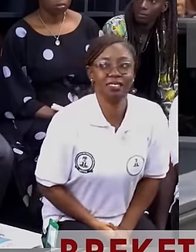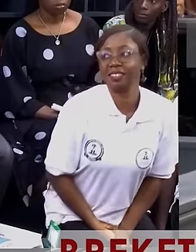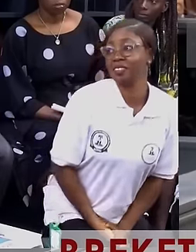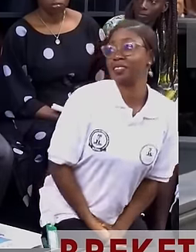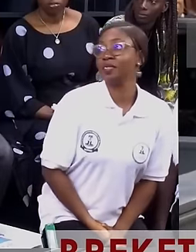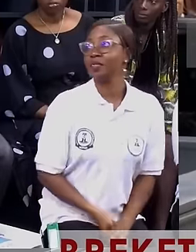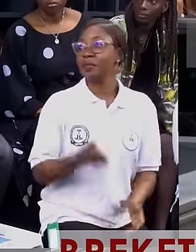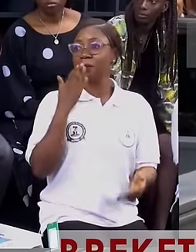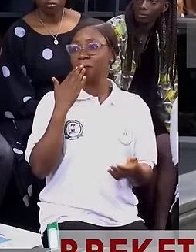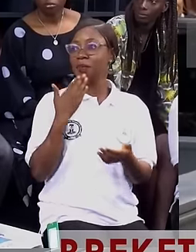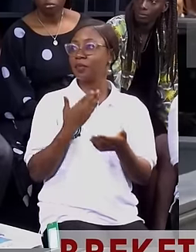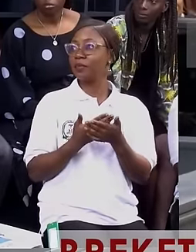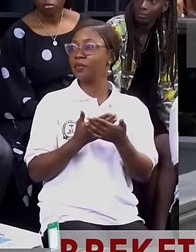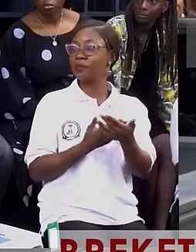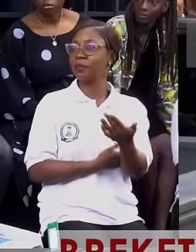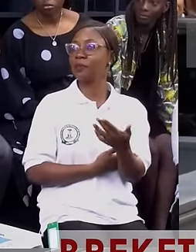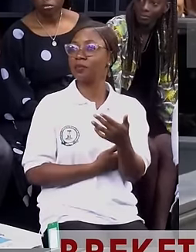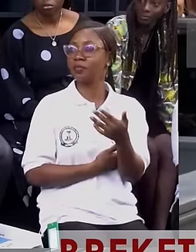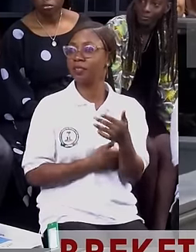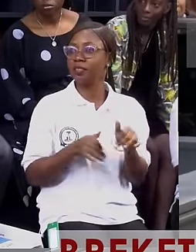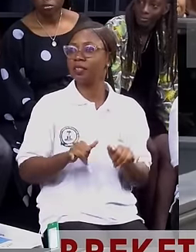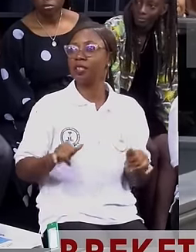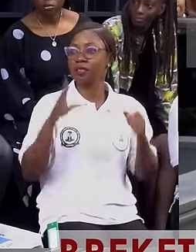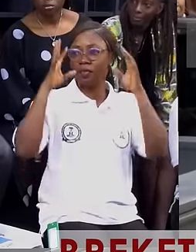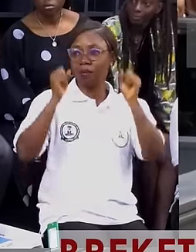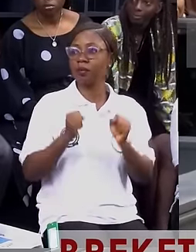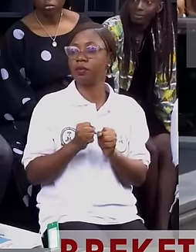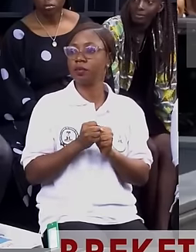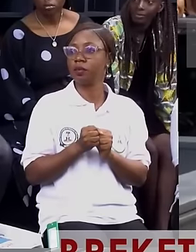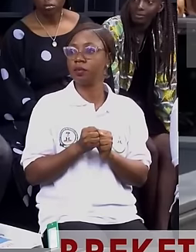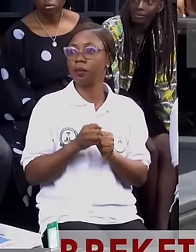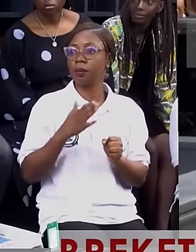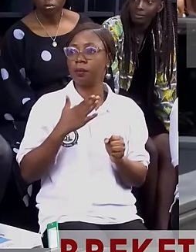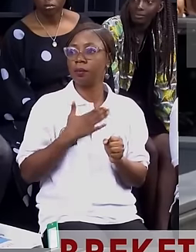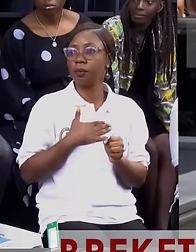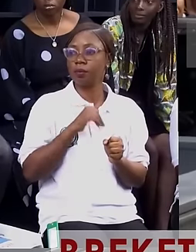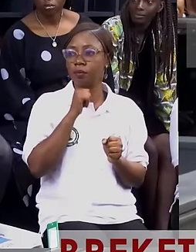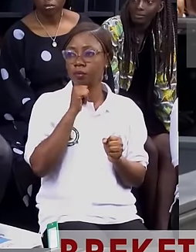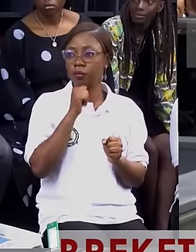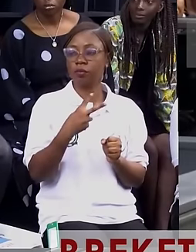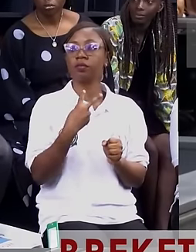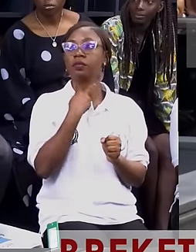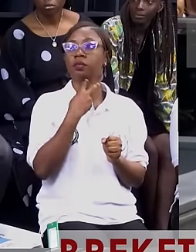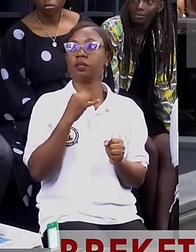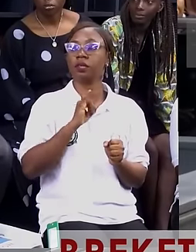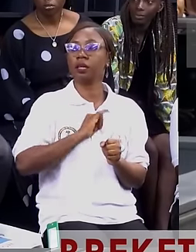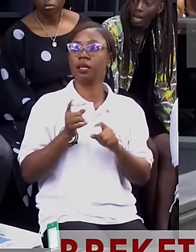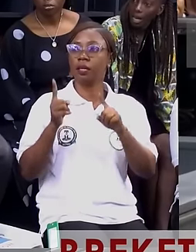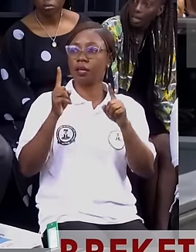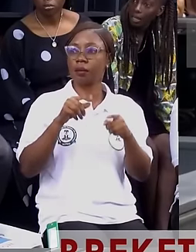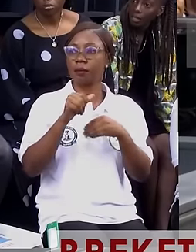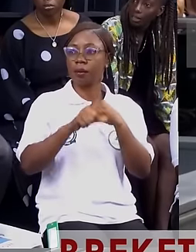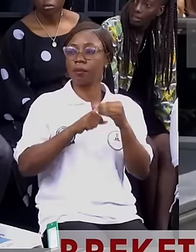Good morning, Honorable. Oh, hold on. Sit down. Okay. Good morning, sir. Sir, me, I'm not really a victim. I came concerning the case,